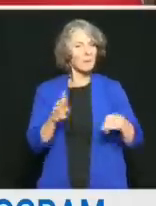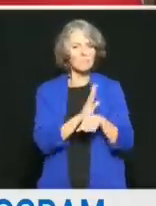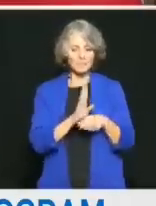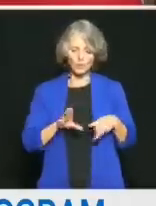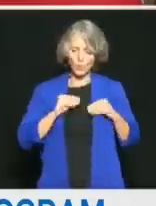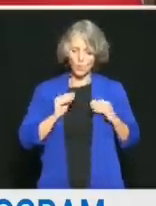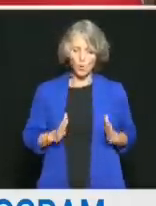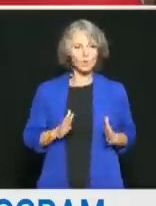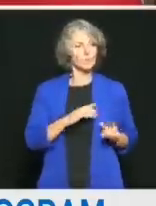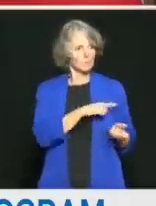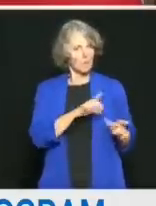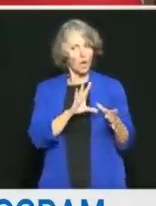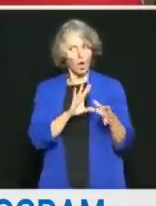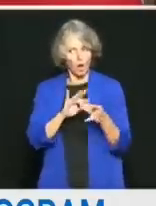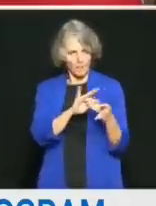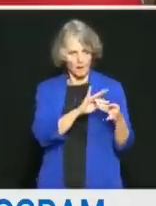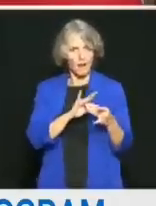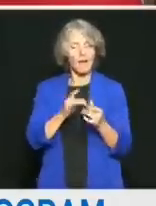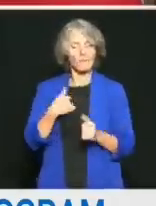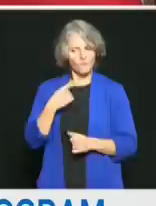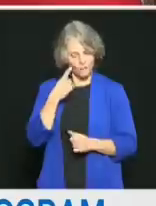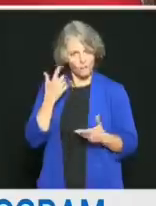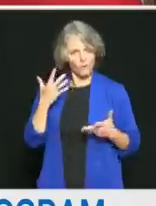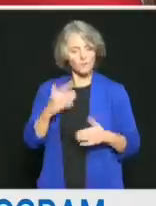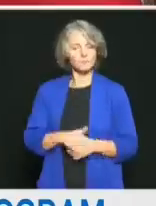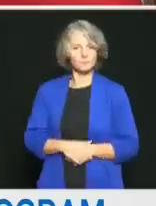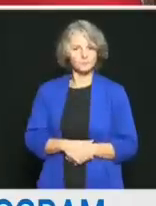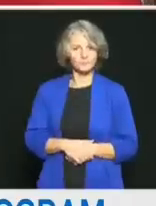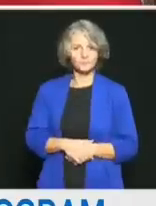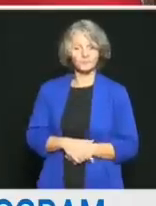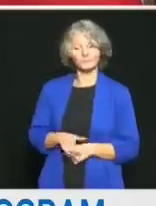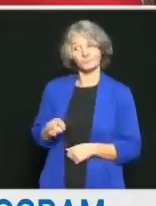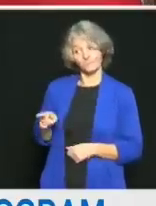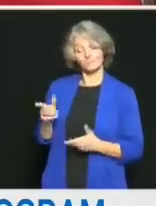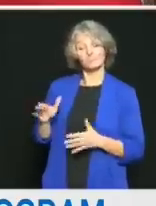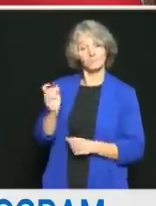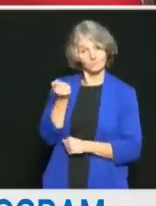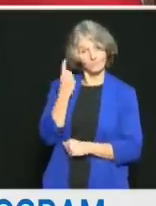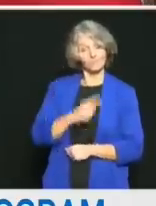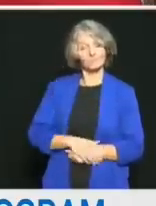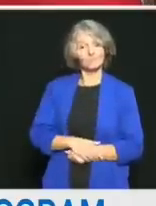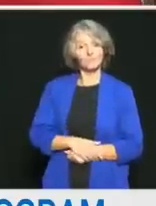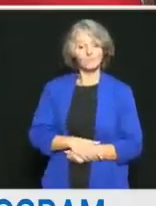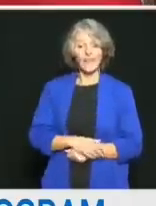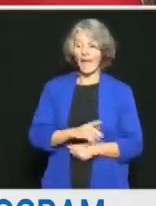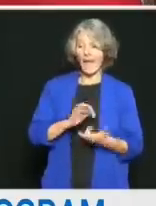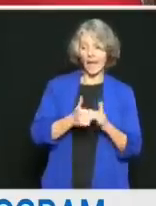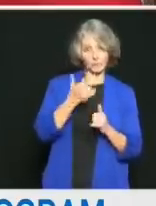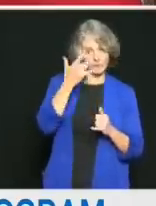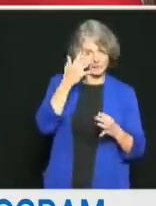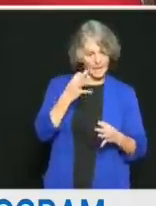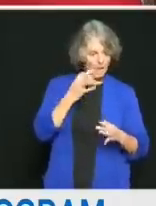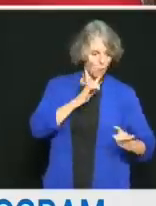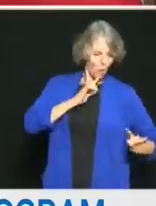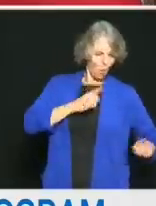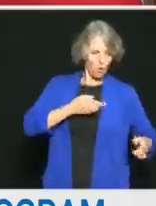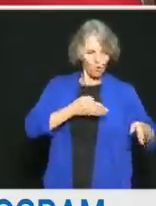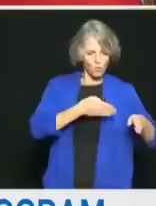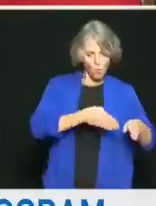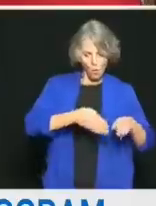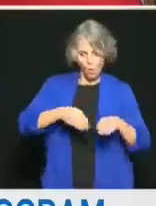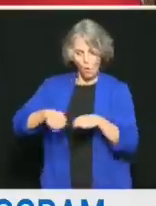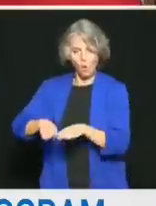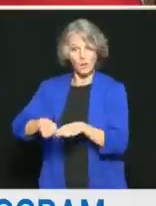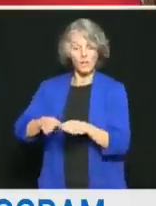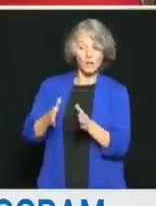around the country. As you know, decisions on lockdowns and public health